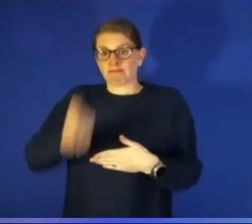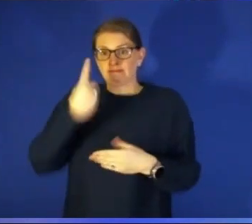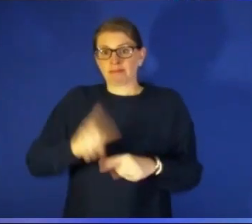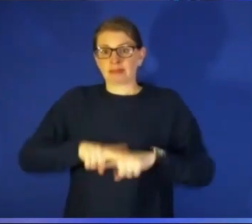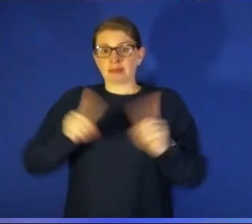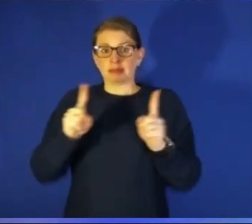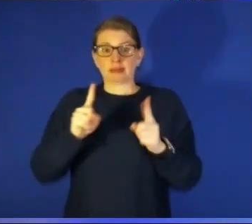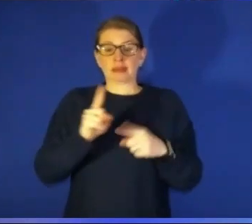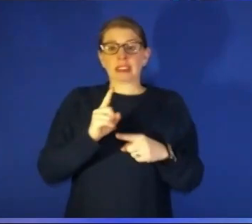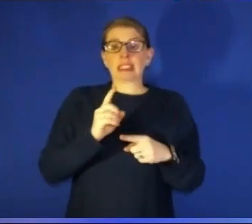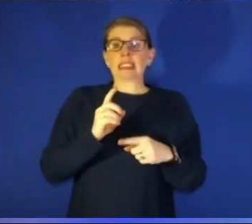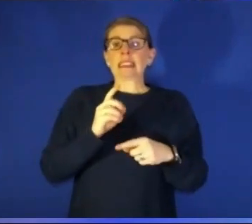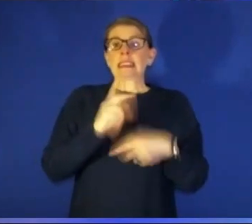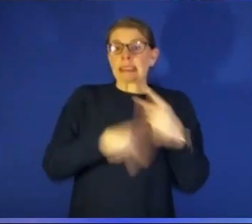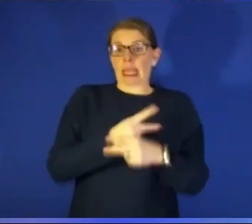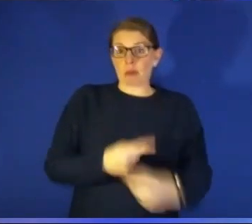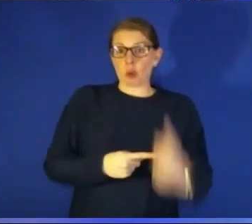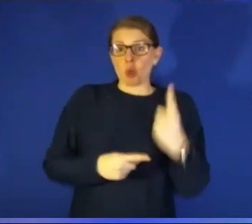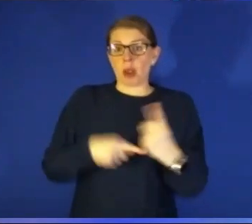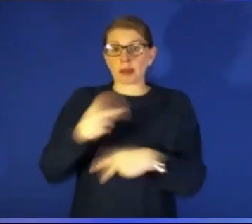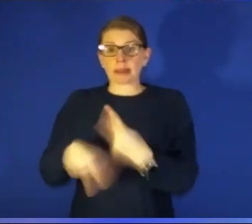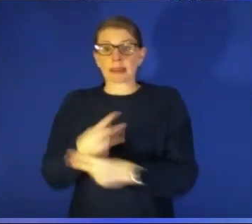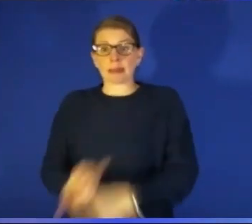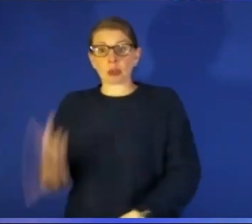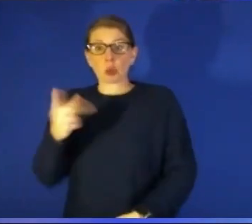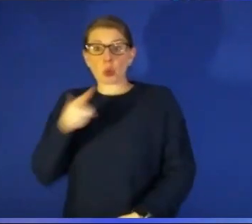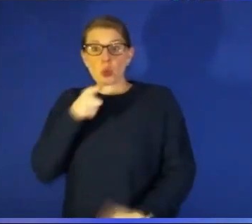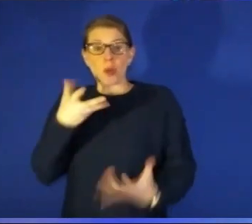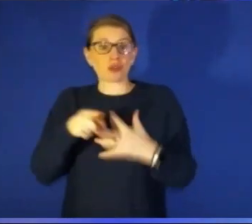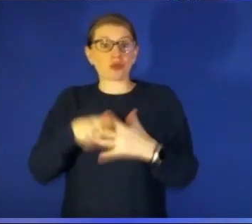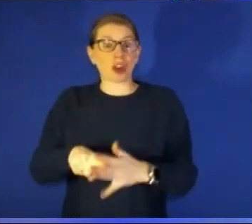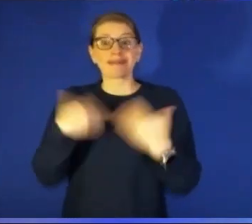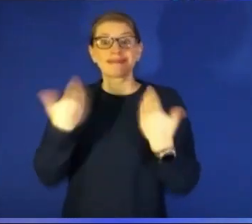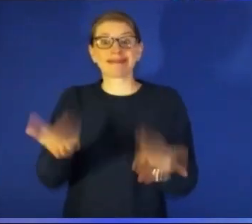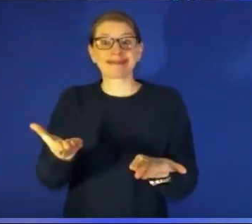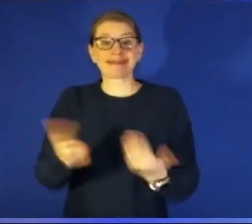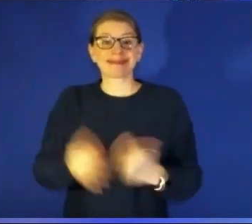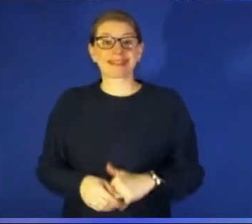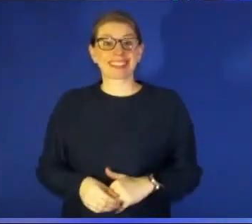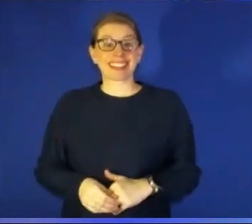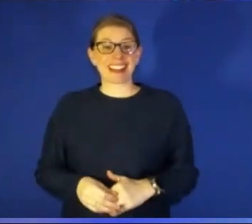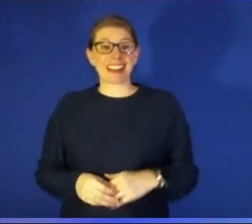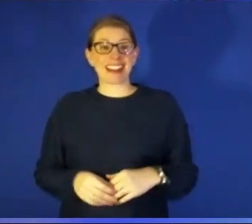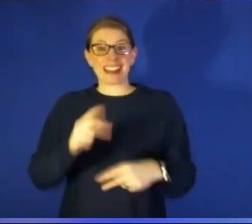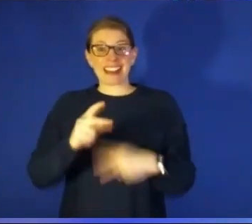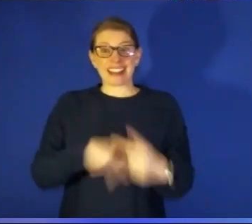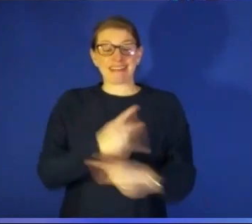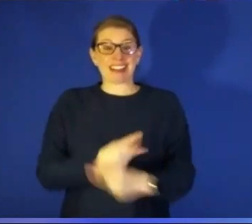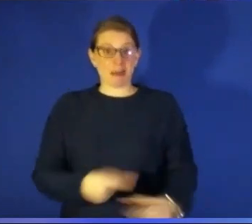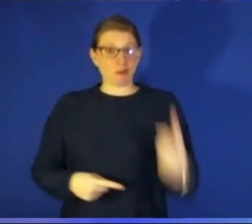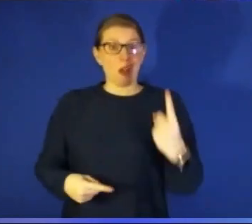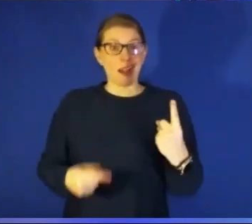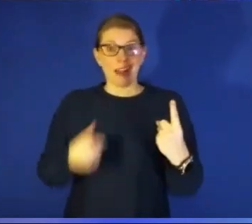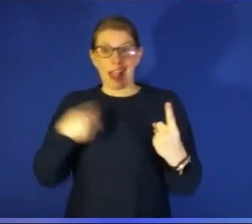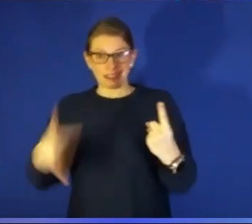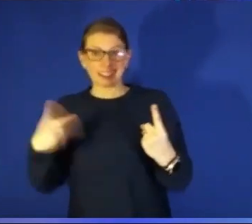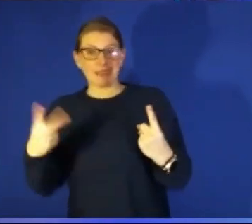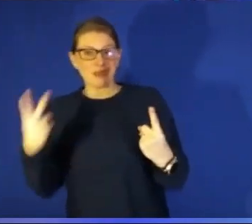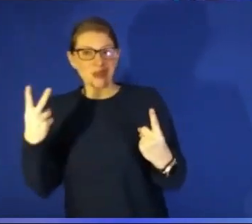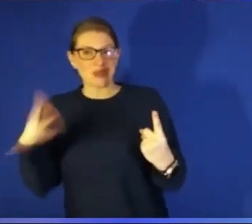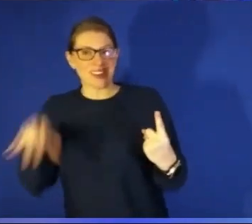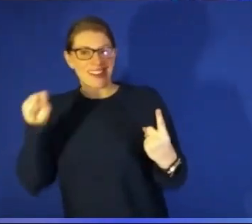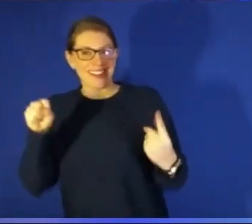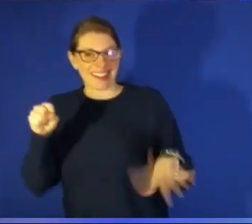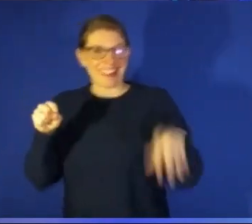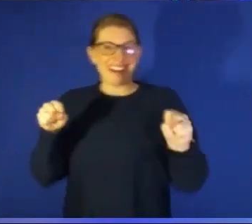type 2. Who wants to jump in? Well, I'm going to let you do type 1. I'll do type 2. Okay, pick a type